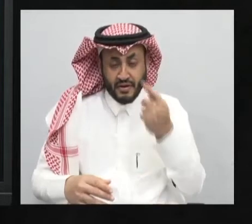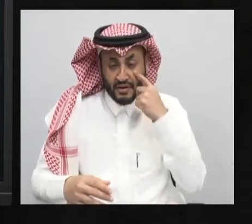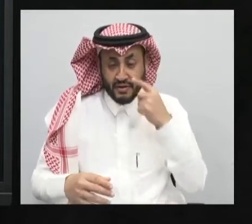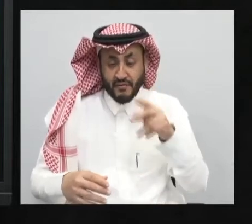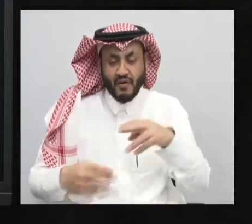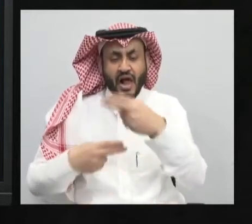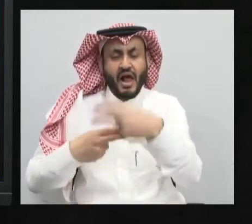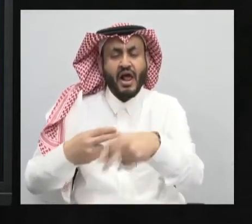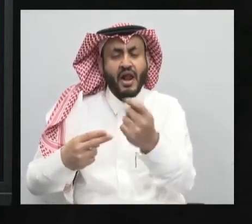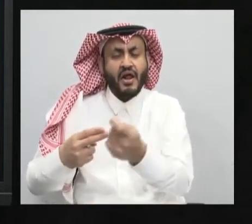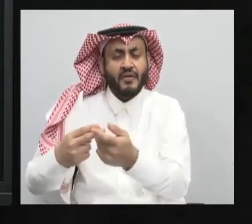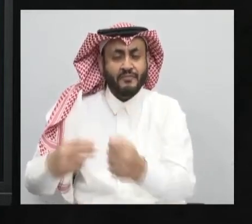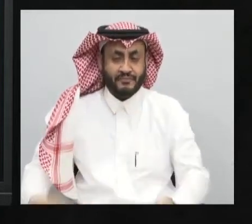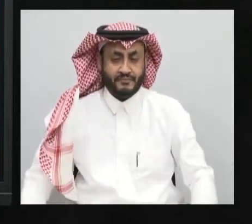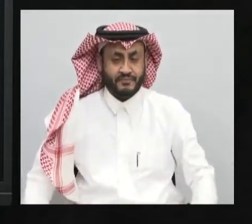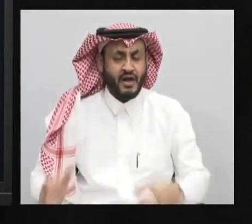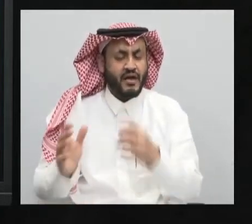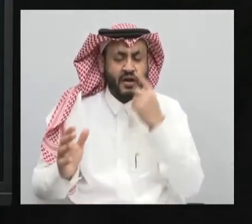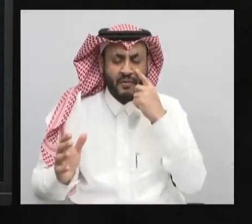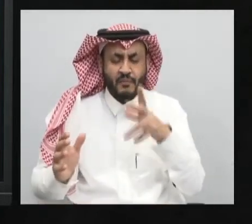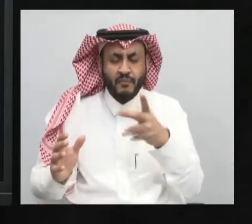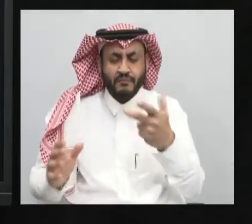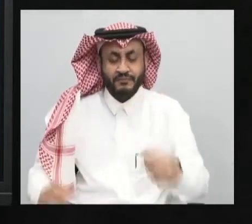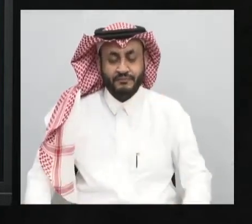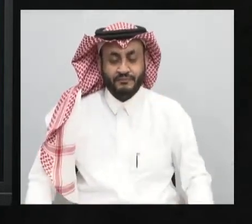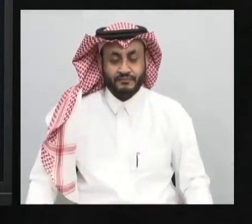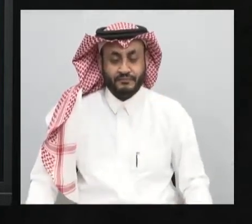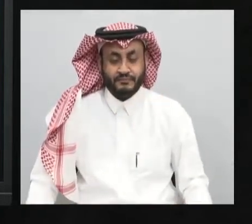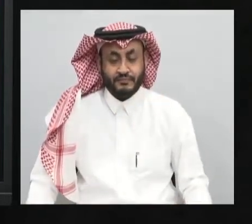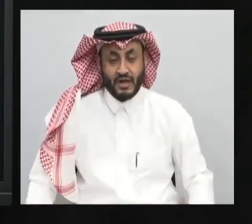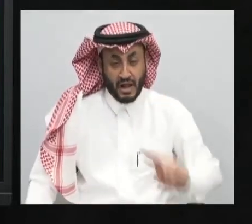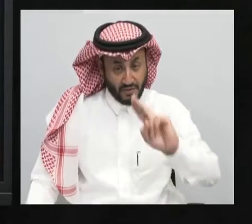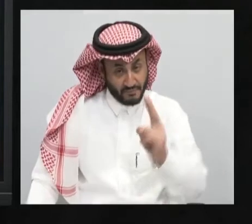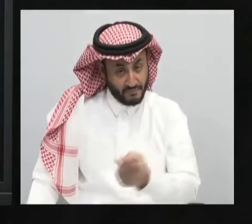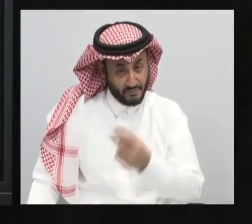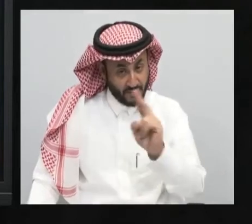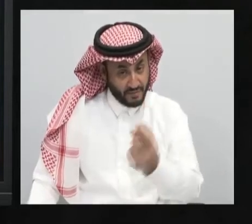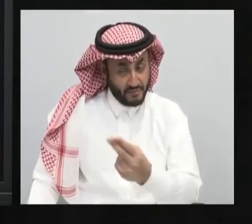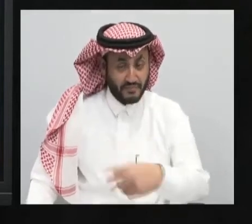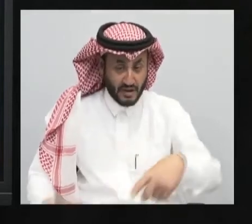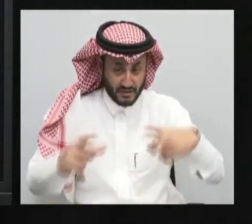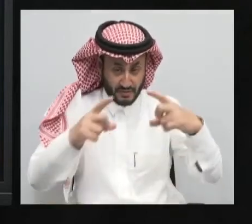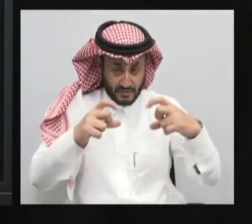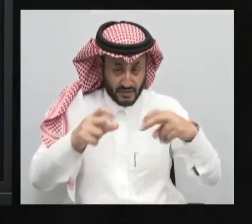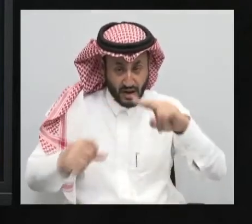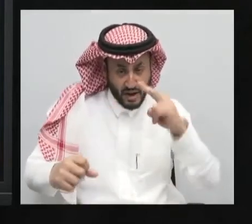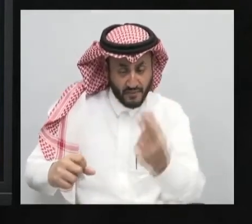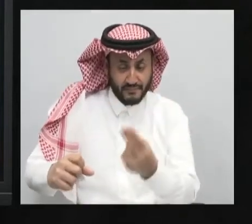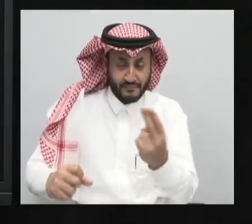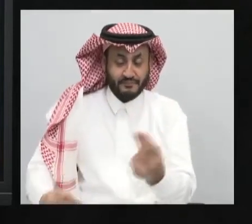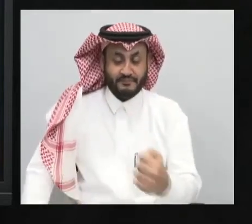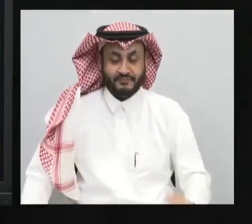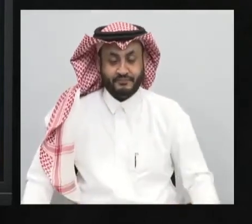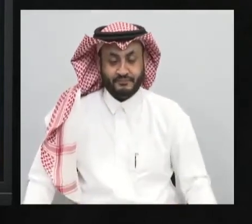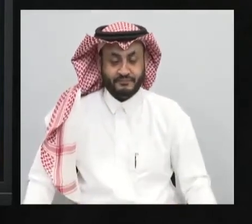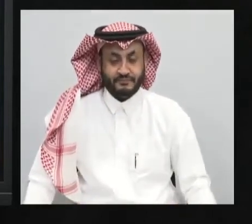things on the walls. What can you see? Excellent, it's art. You can see some pictures, some paintings.